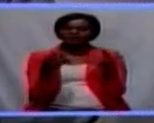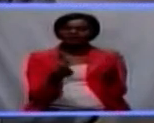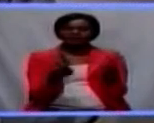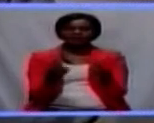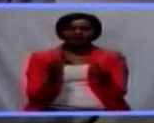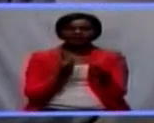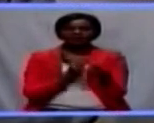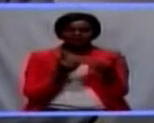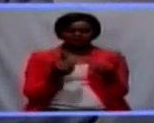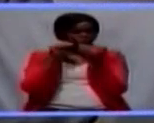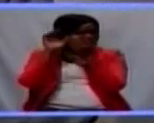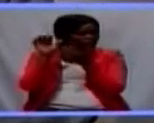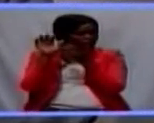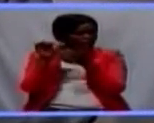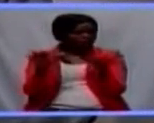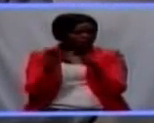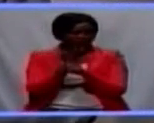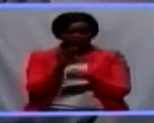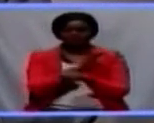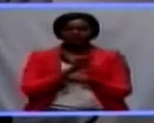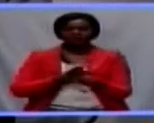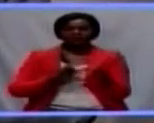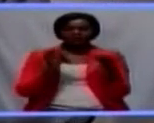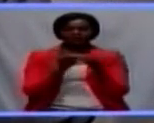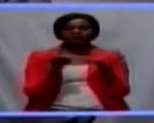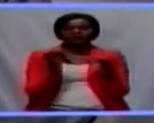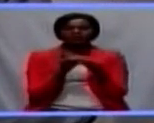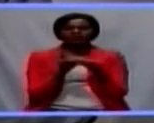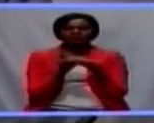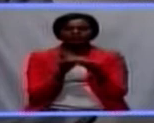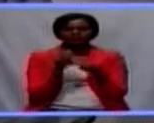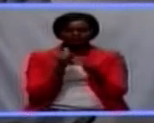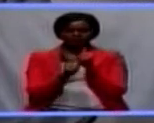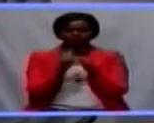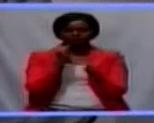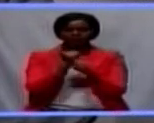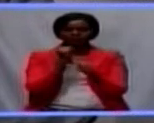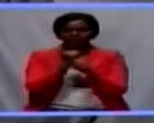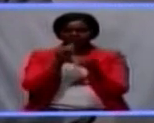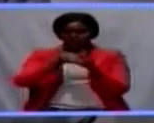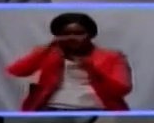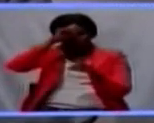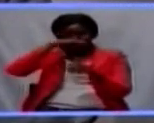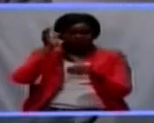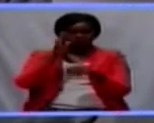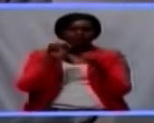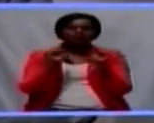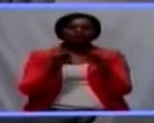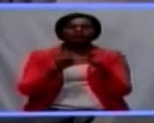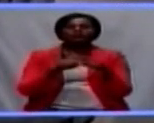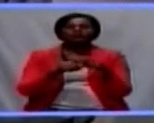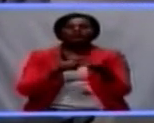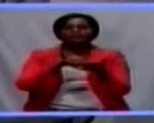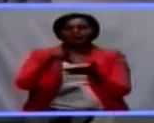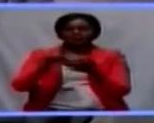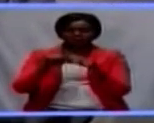are hopeful that companies, particularly those that work in the mining sector, will be able to meet their obligations. But